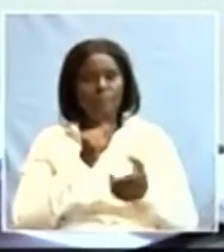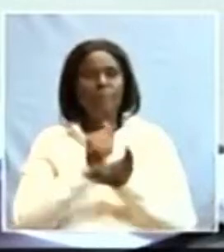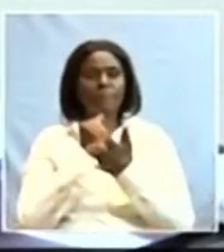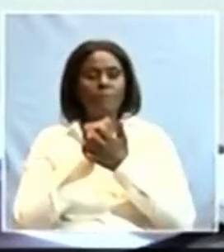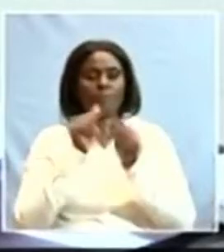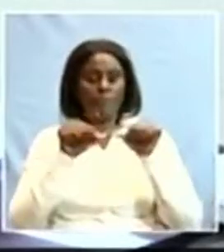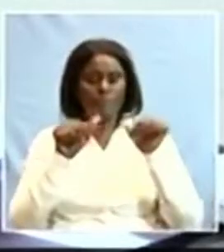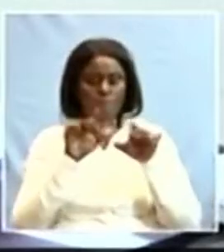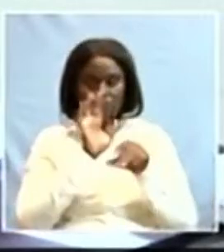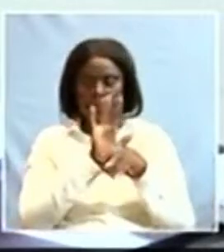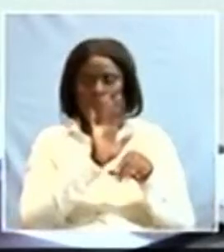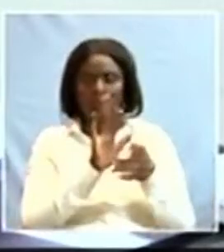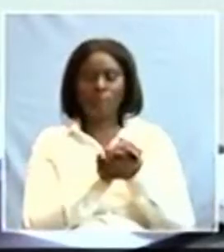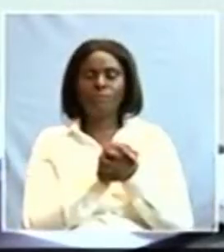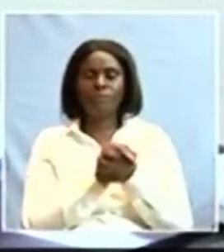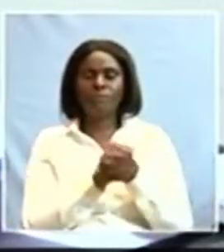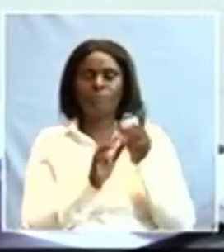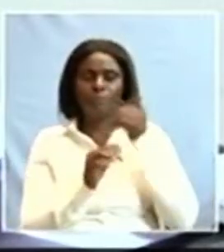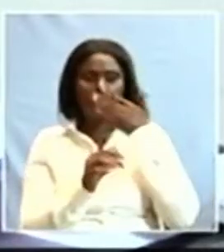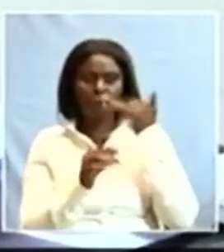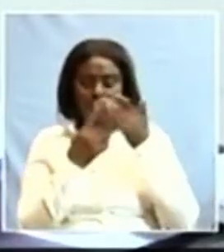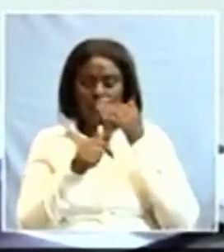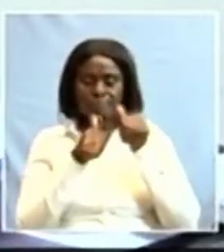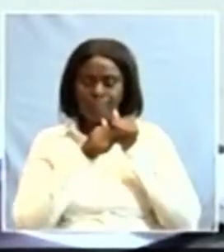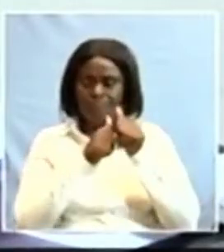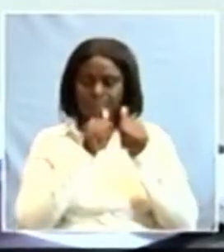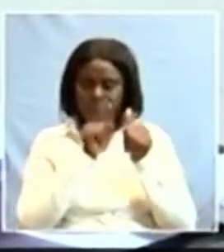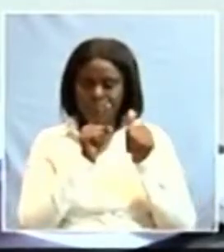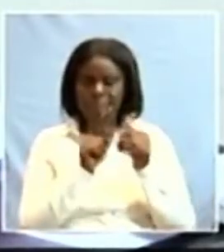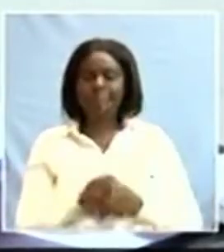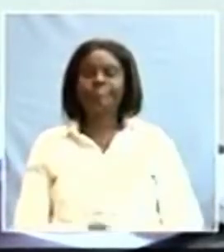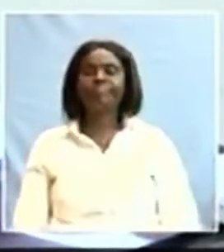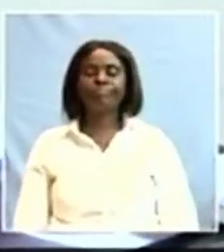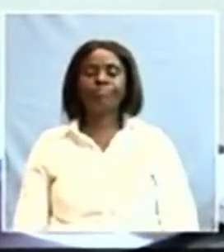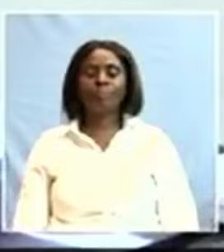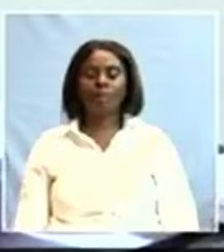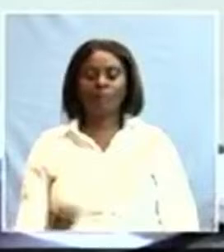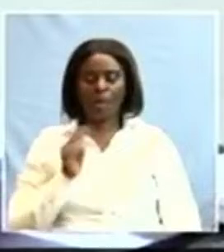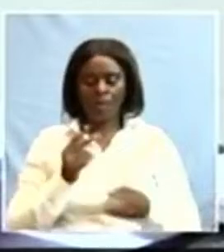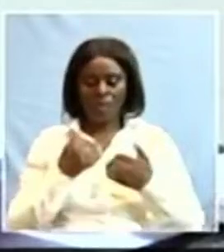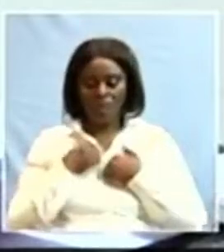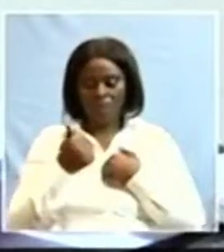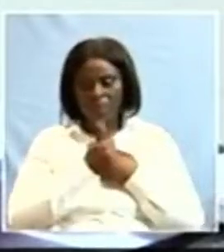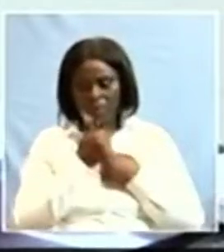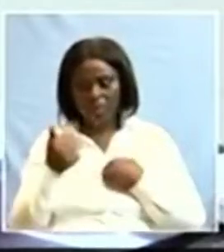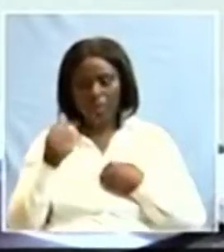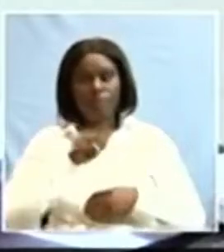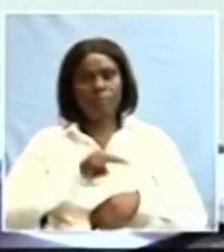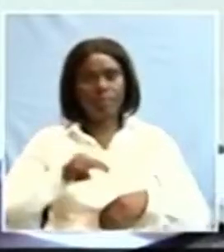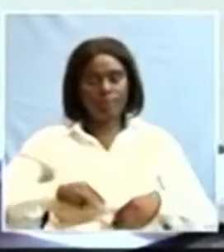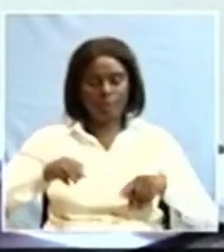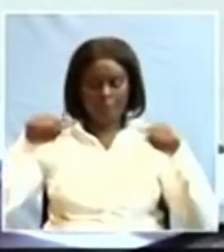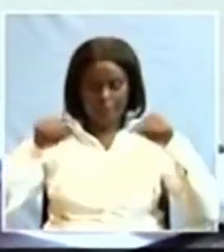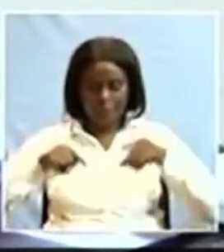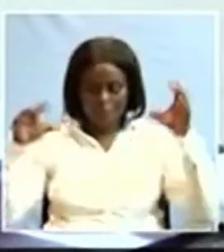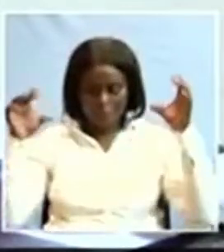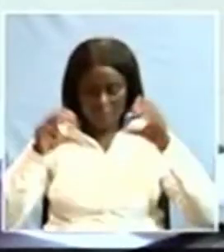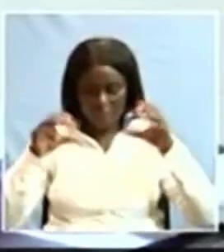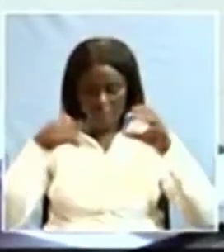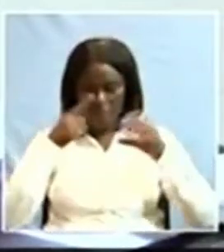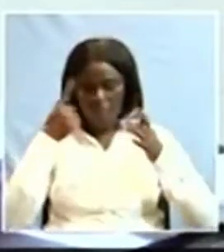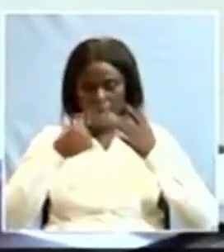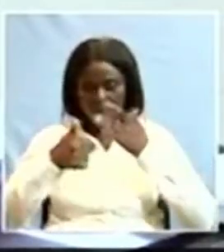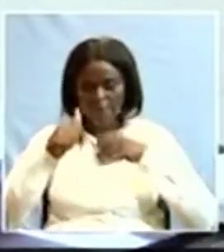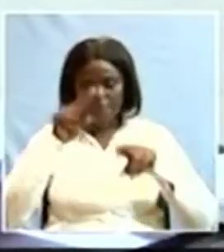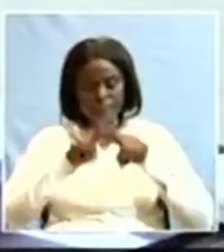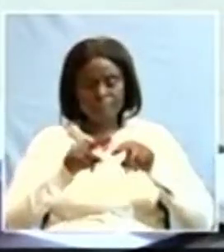there. You should also be following. Do we have any member of the council who sits